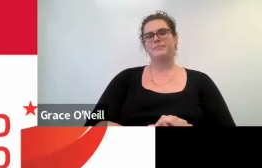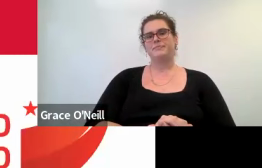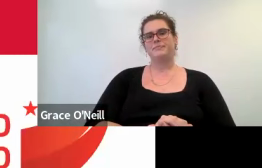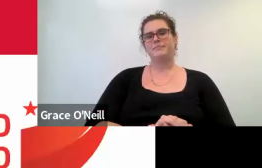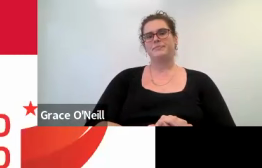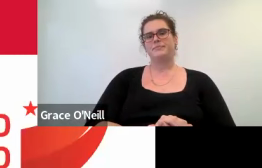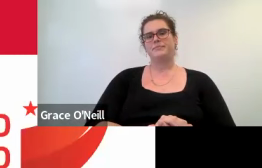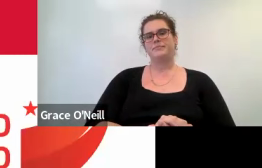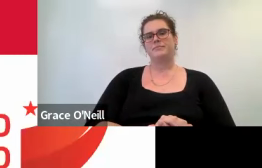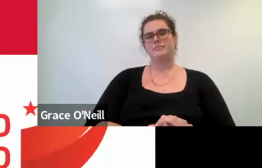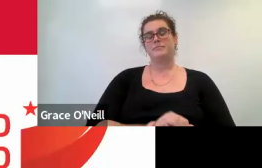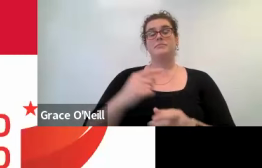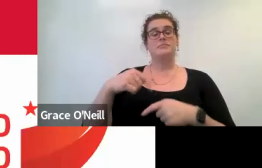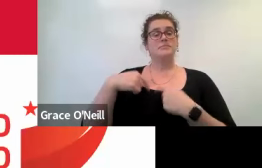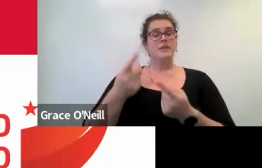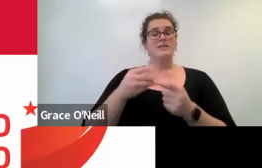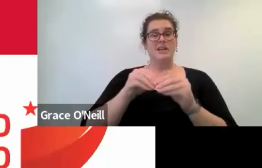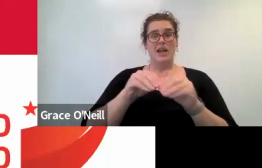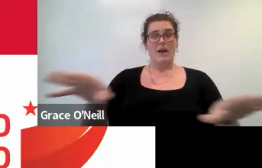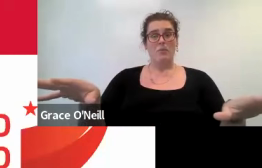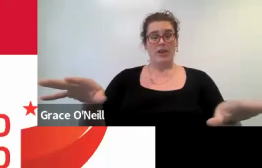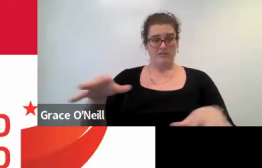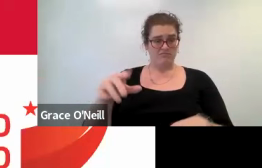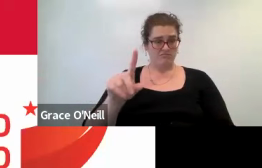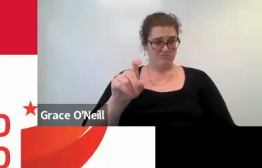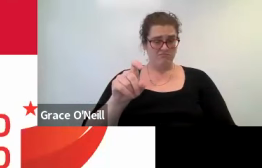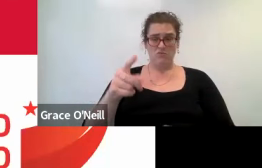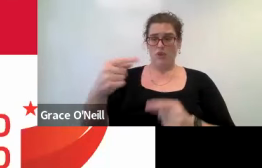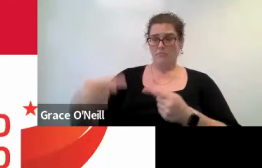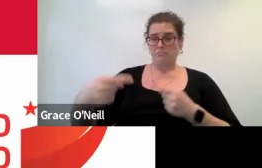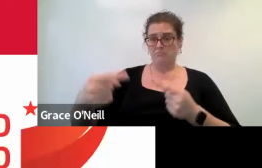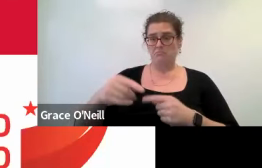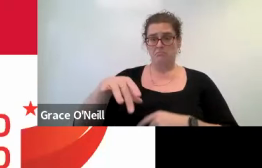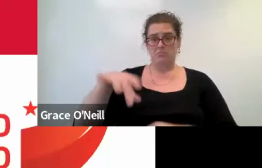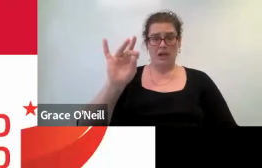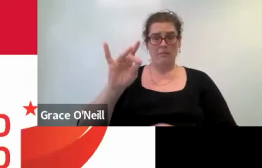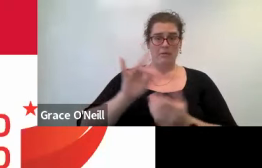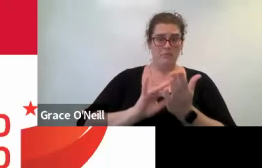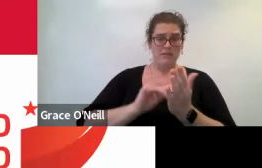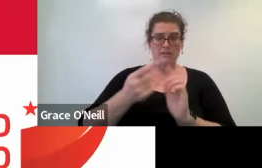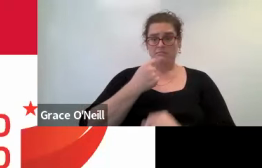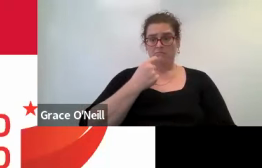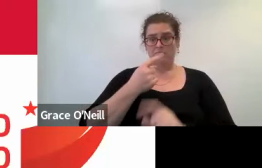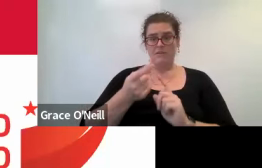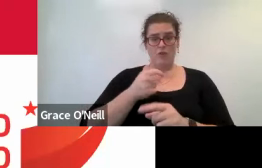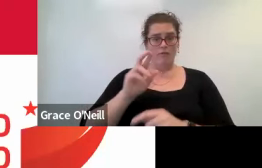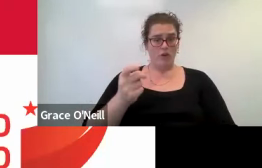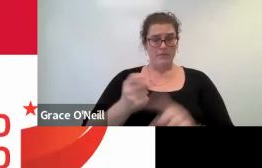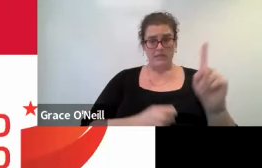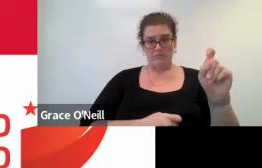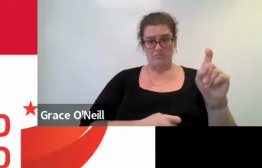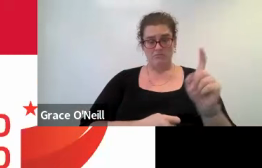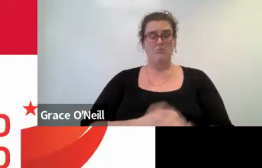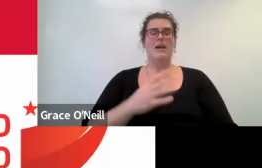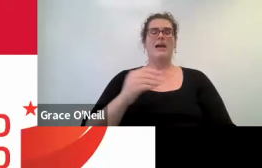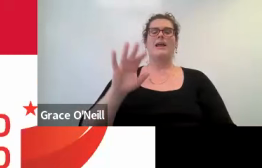pandemic COVID-19 outbreak, have you had any trouble picking up medications from the pharmacy? And 97% reported